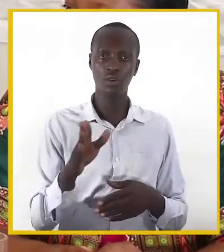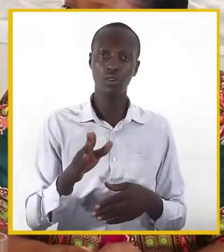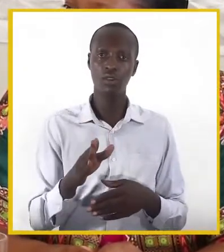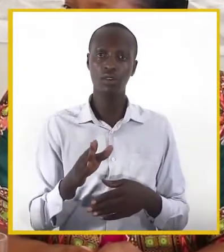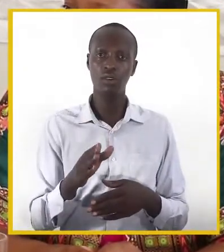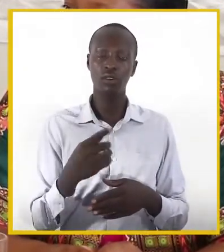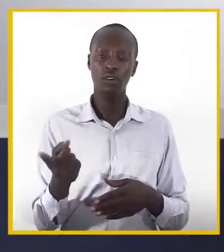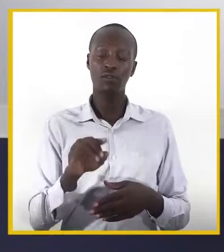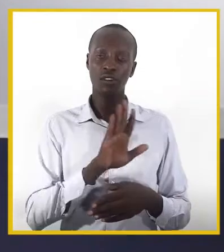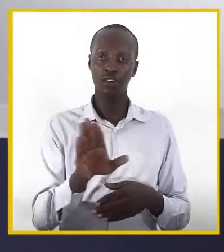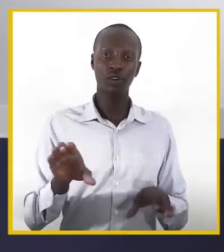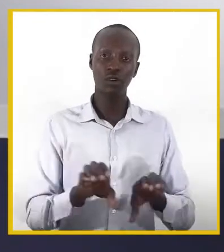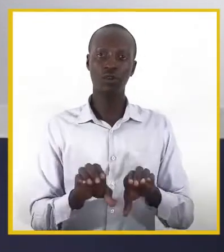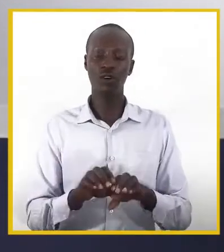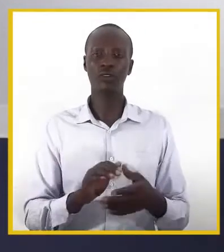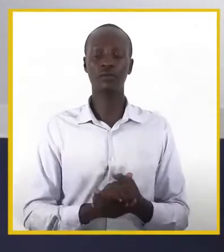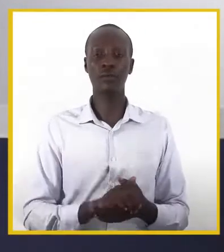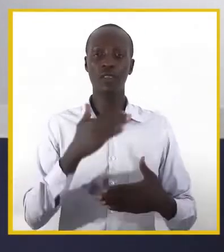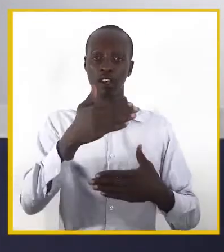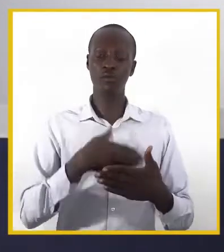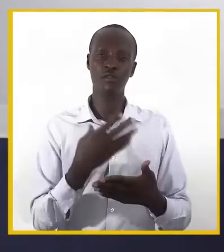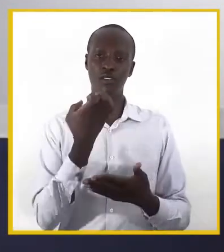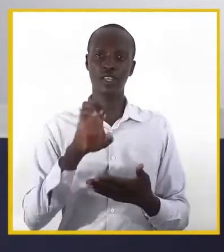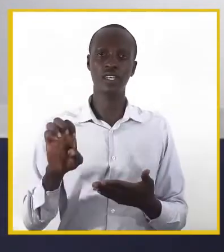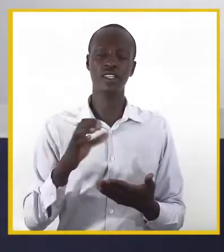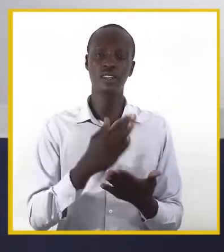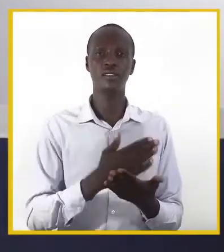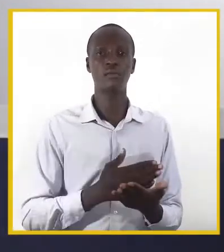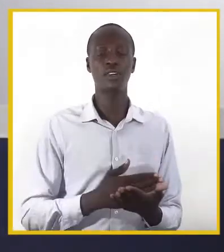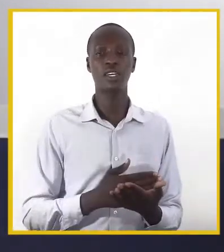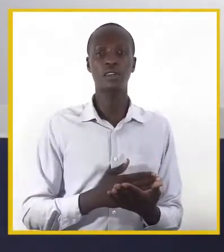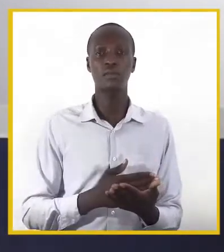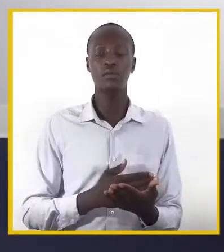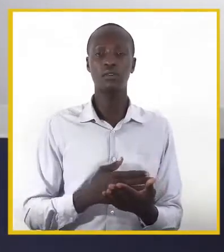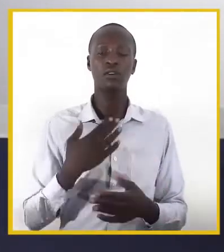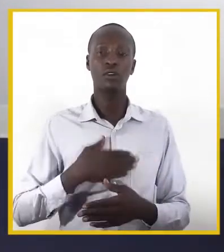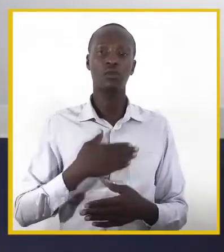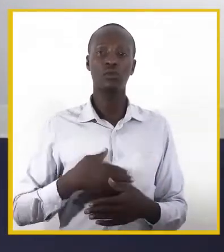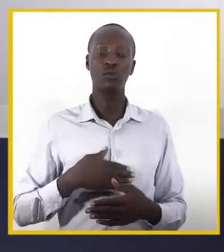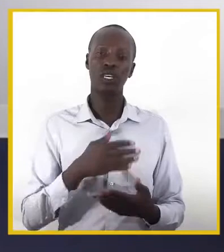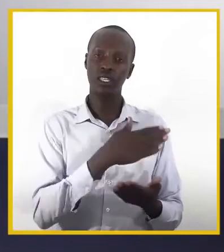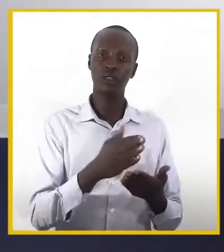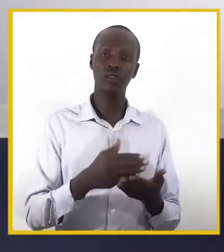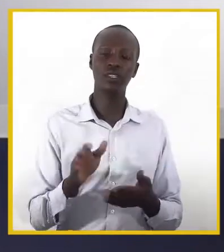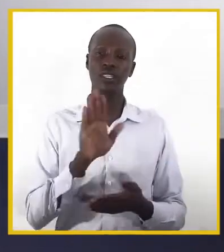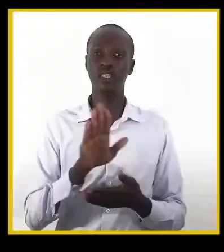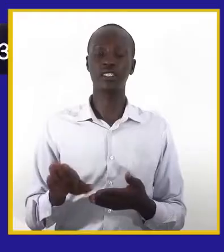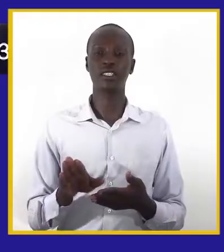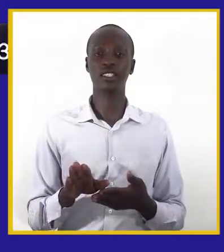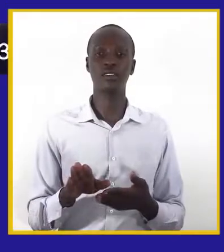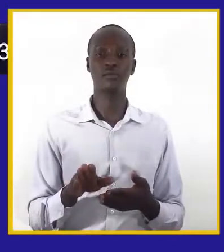work. Before we come to the end of this week's episode, we would like to highlight some of the people who are on the police wanted